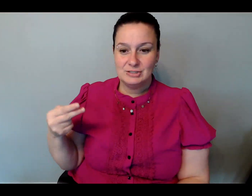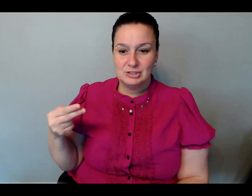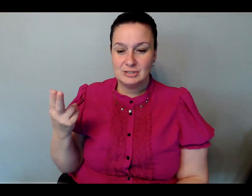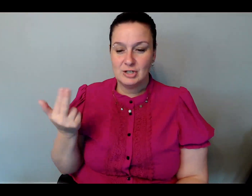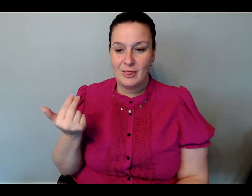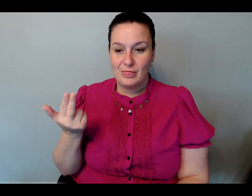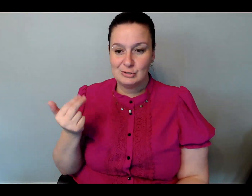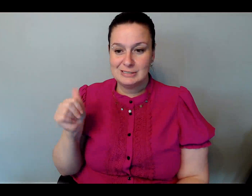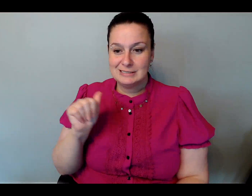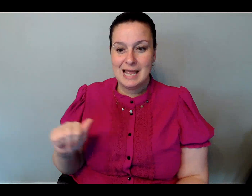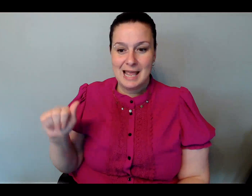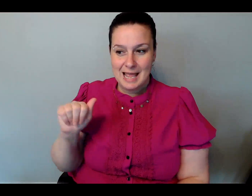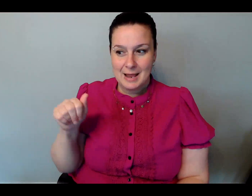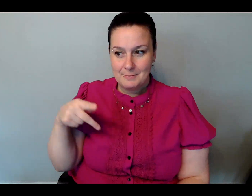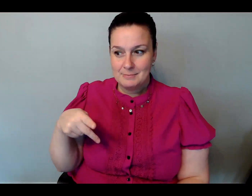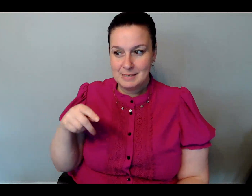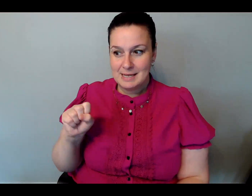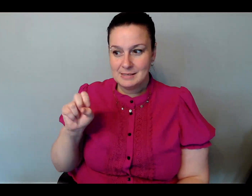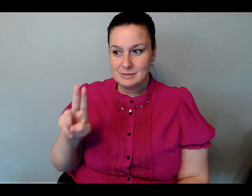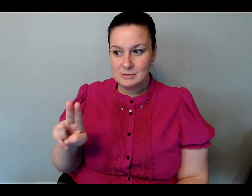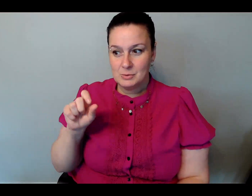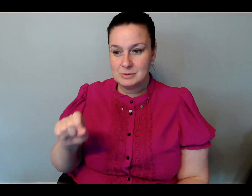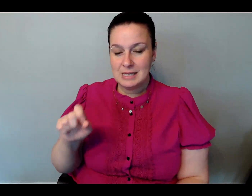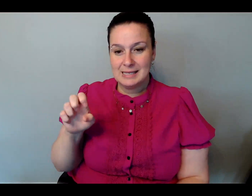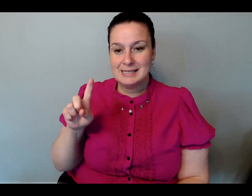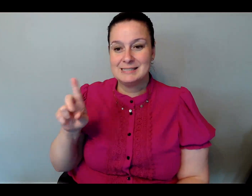13 at psu.edu.